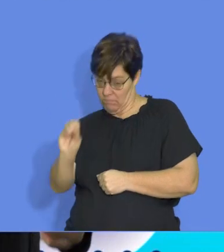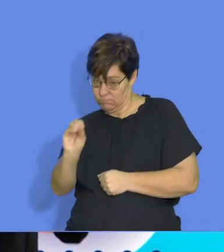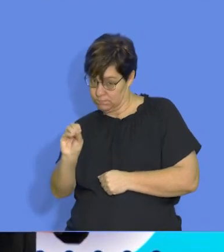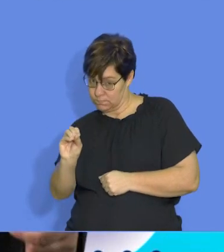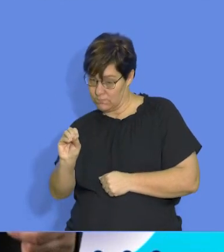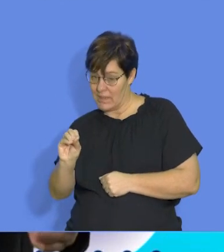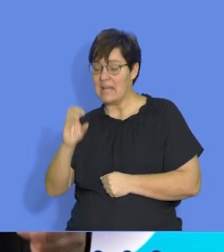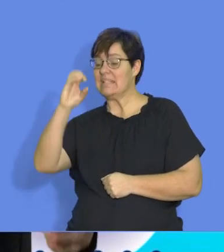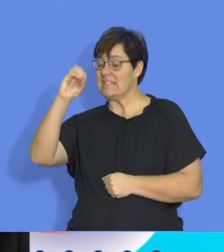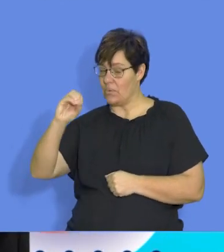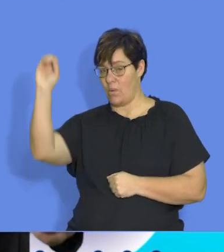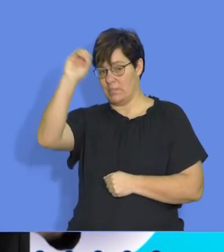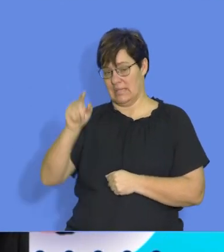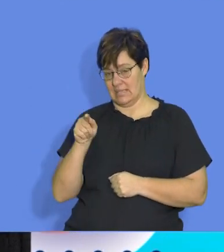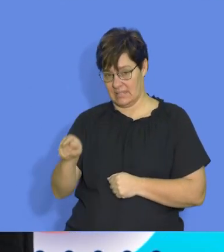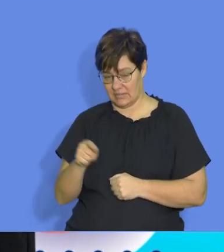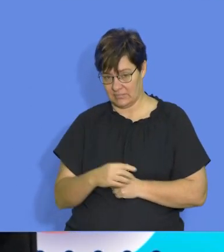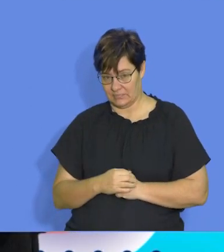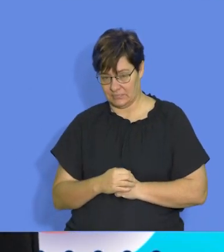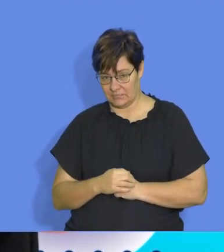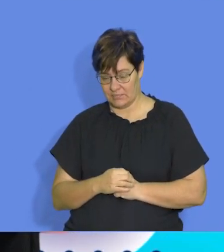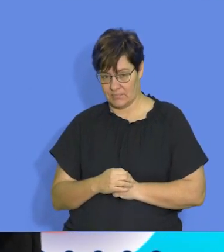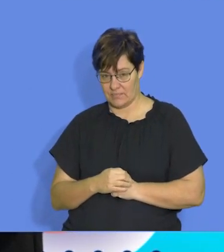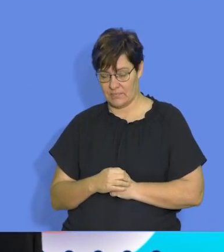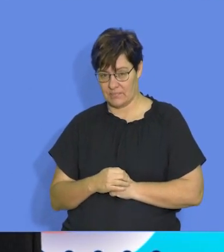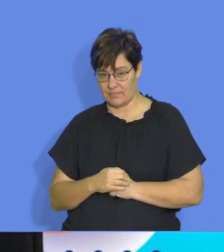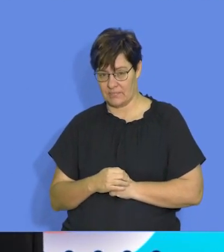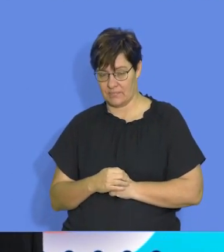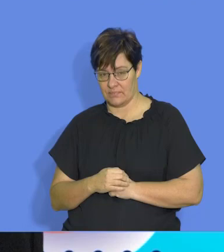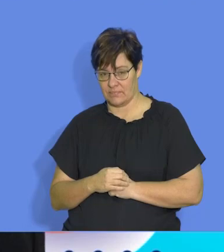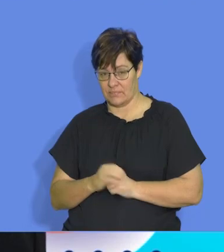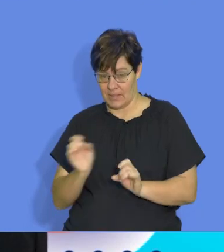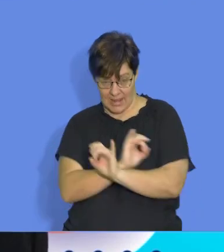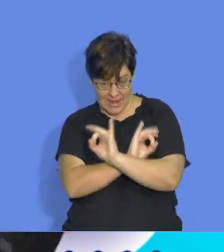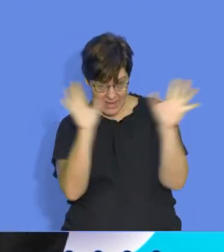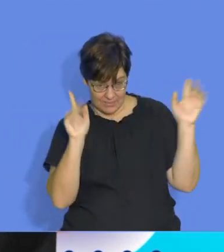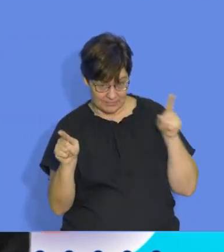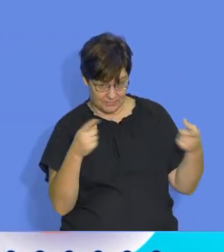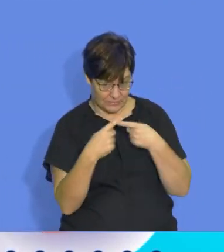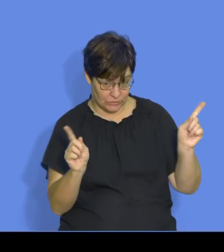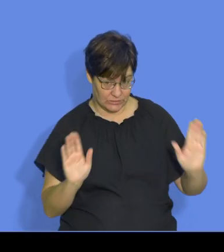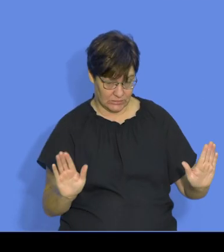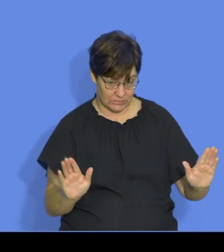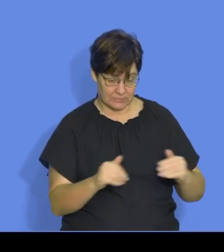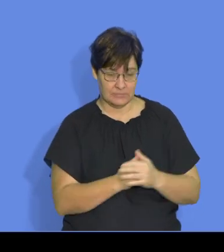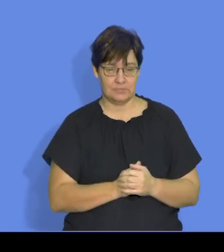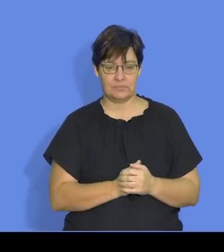the VAT rate is at 0%. Okay, clearly understood. Right.